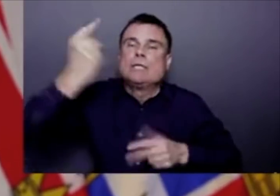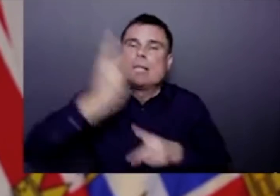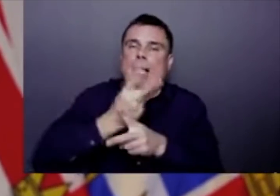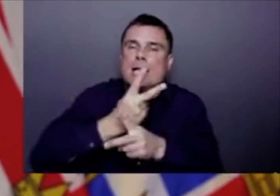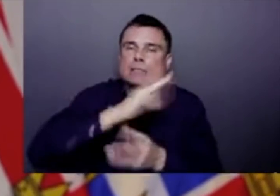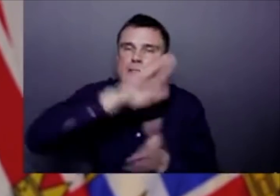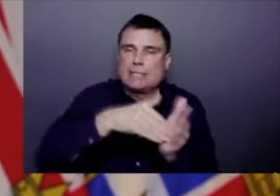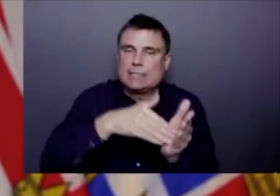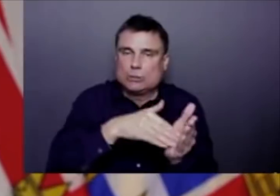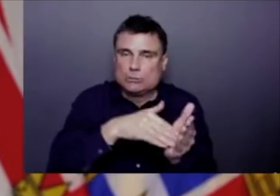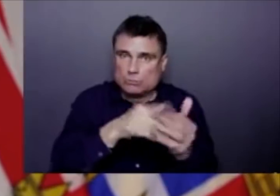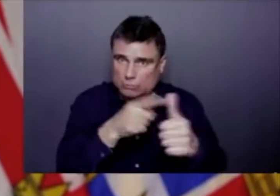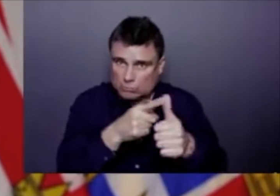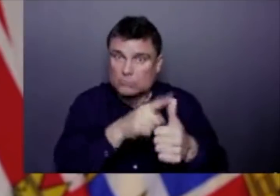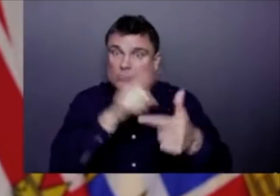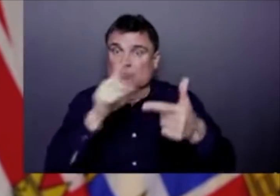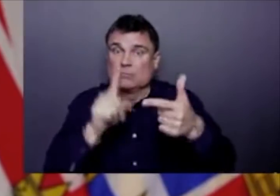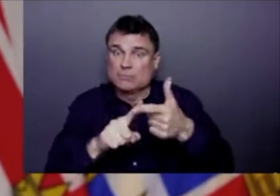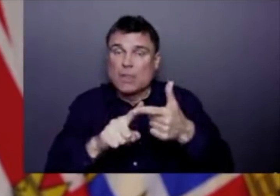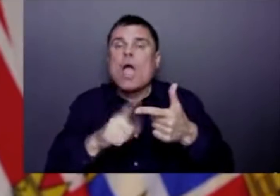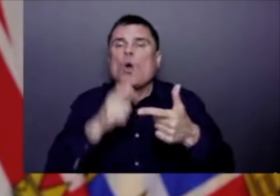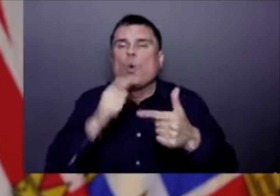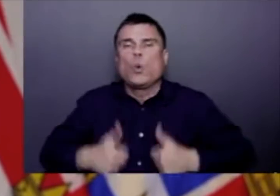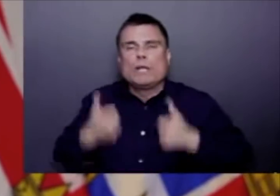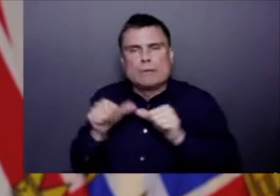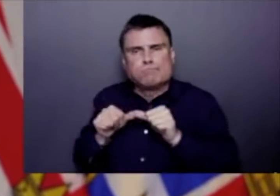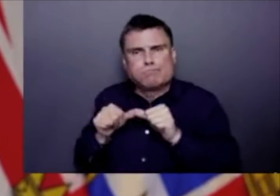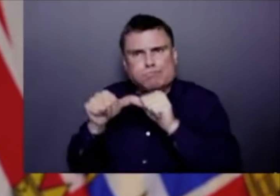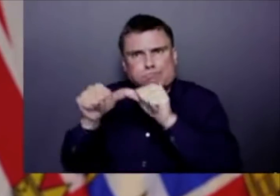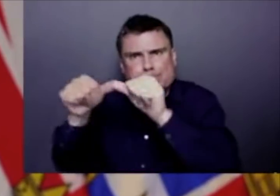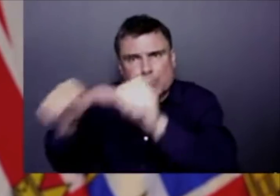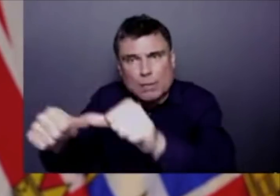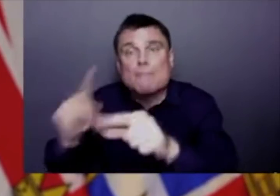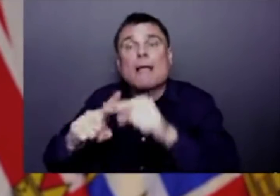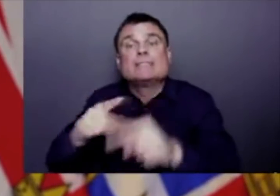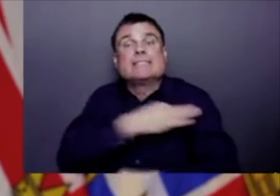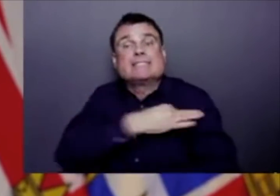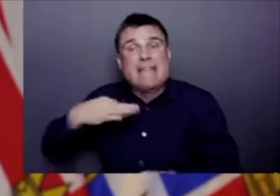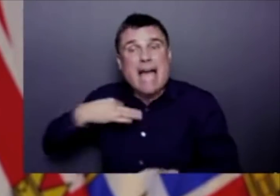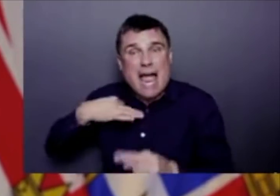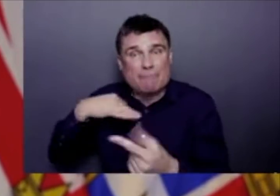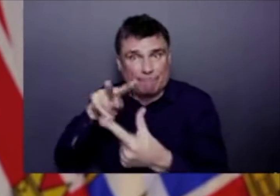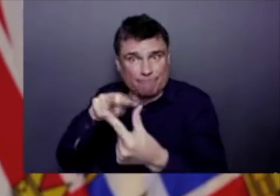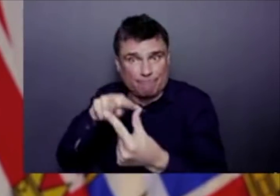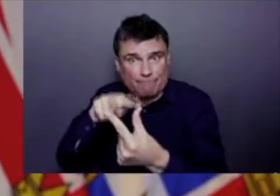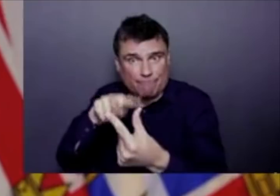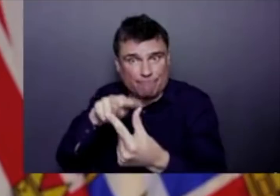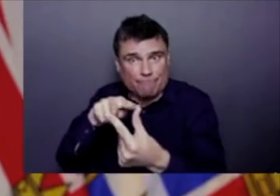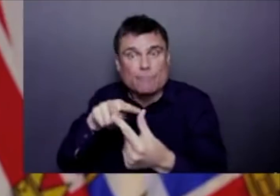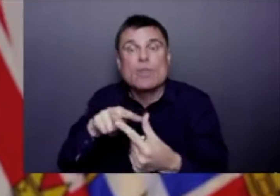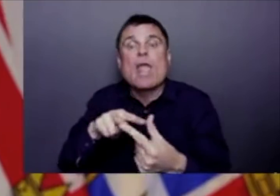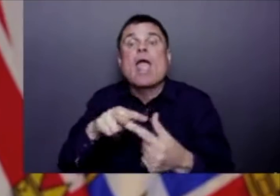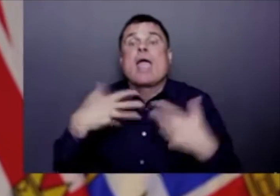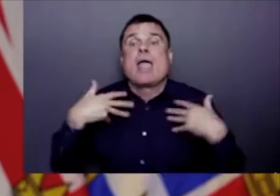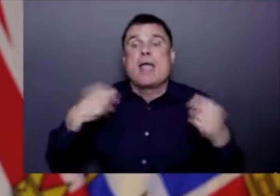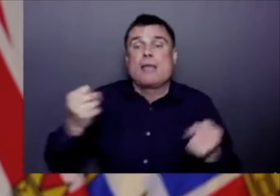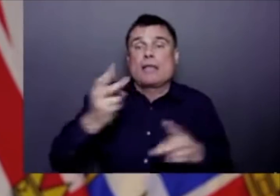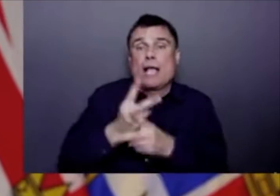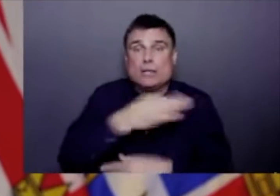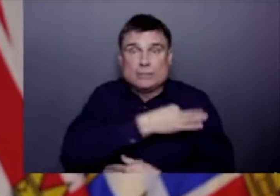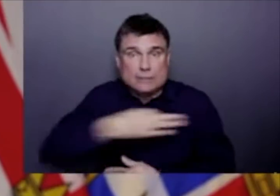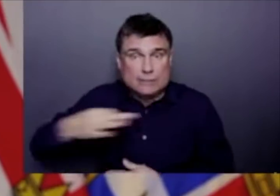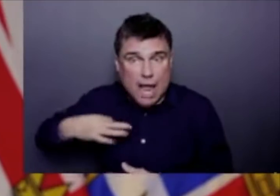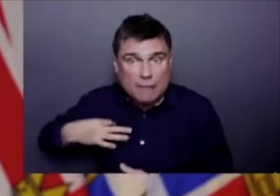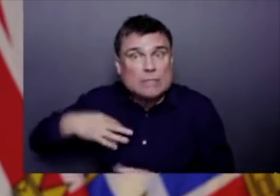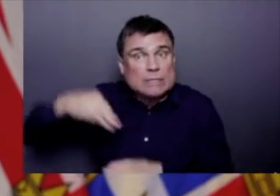well, particularly the ICU, COVID wards, emergency departments. And that is what the focus has been. Yes, there are some people